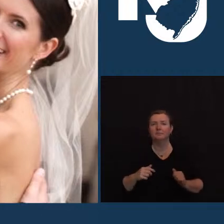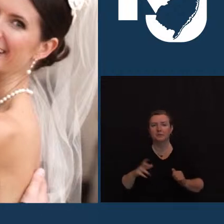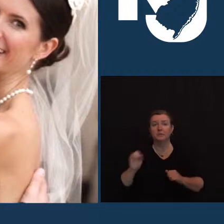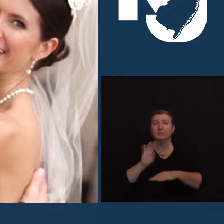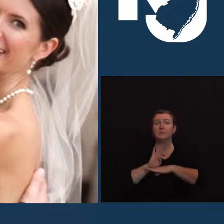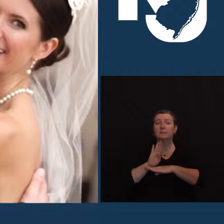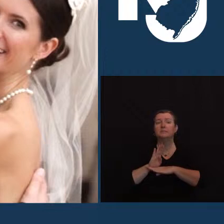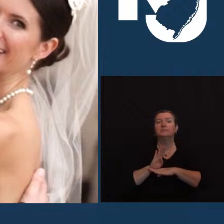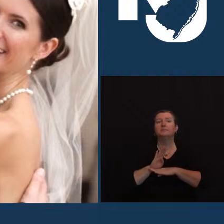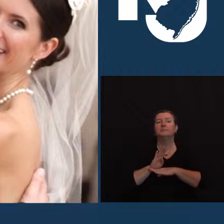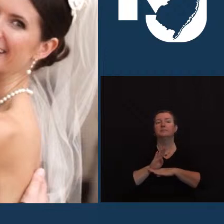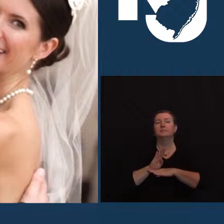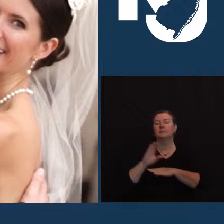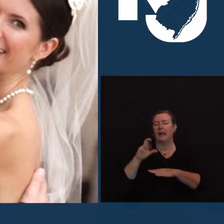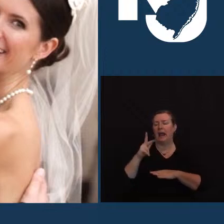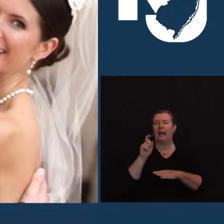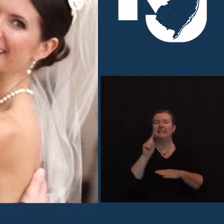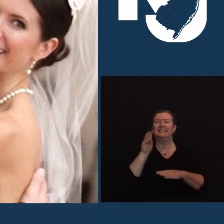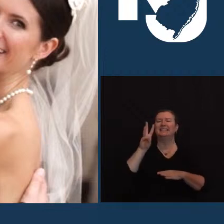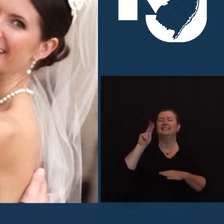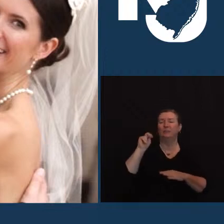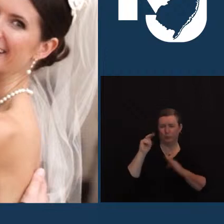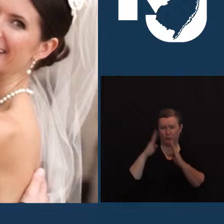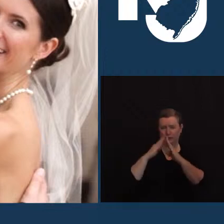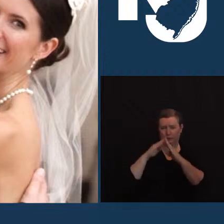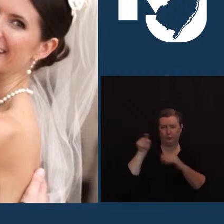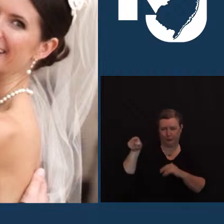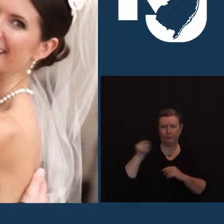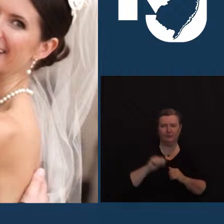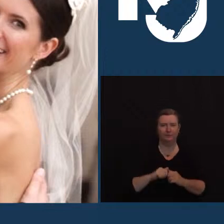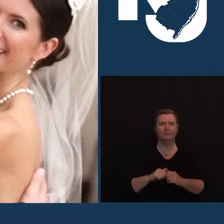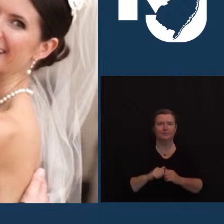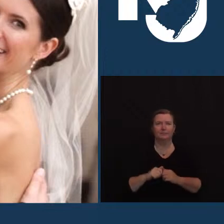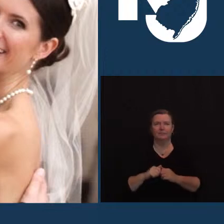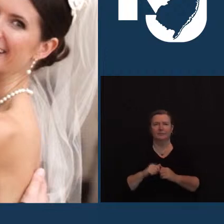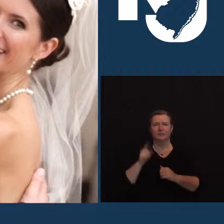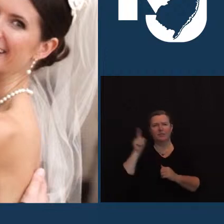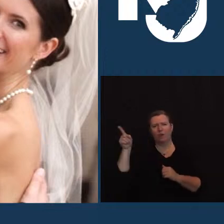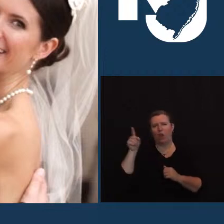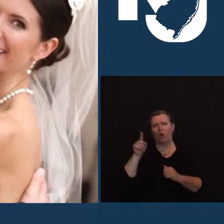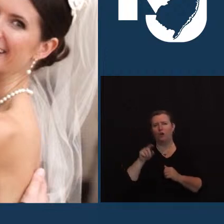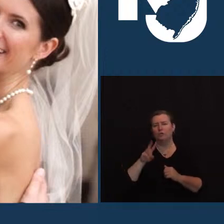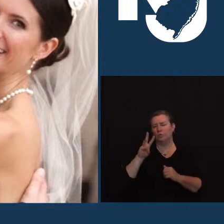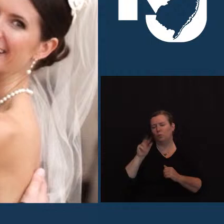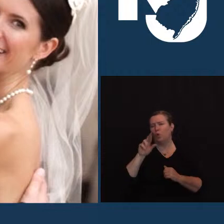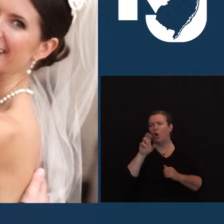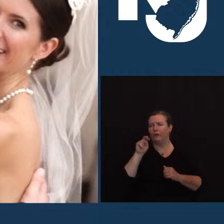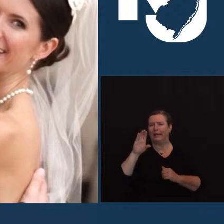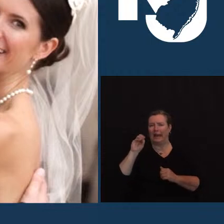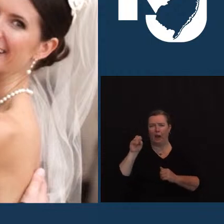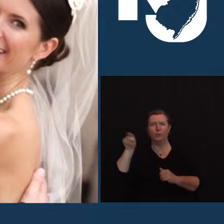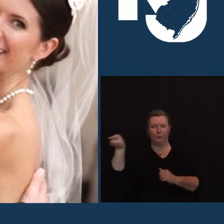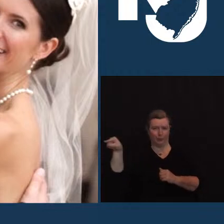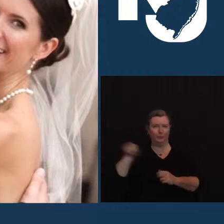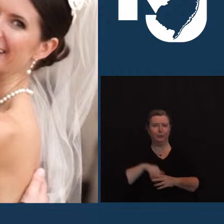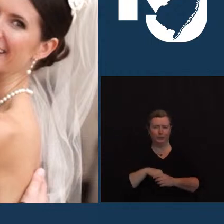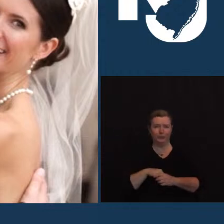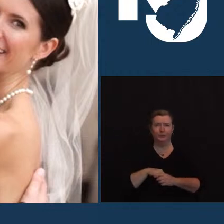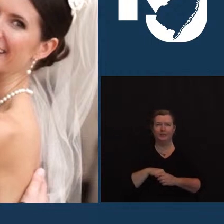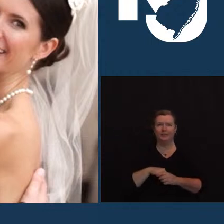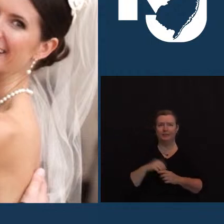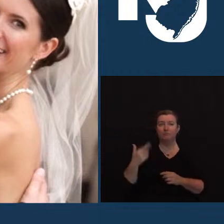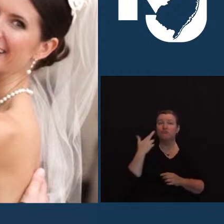you are, Pat, a tremendous and historic community in Warren County. Hackettstown is the home of Stella G's